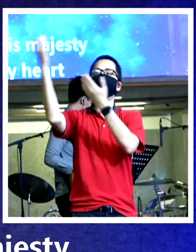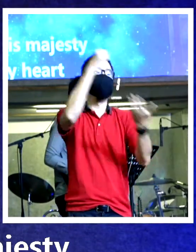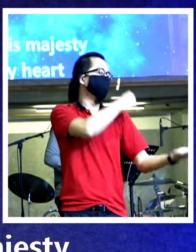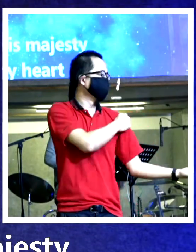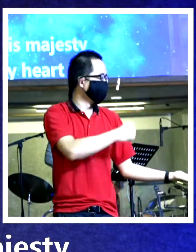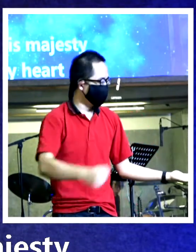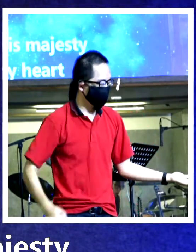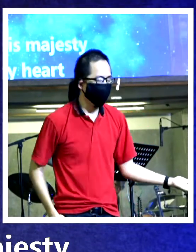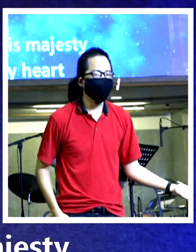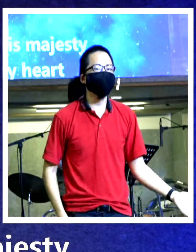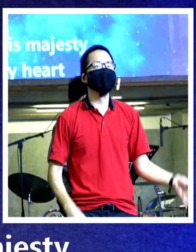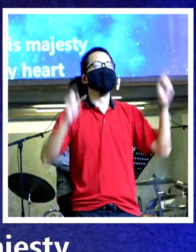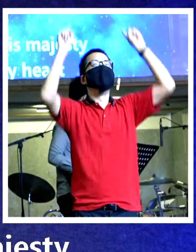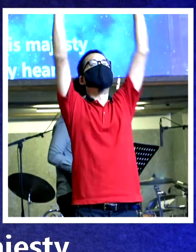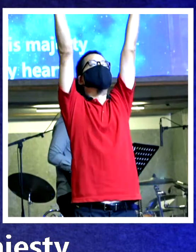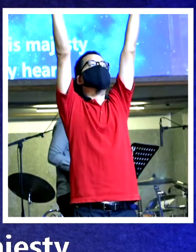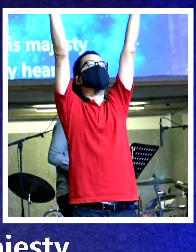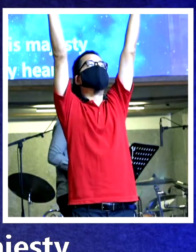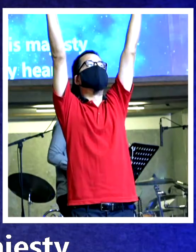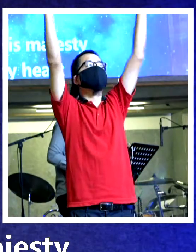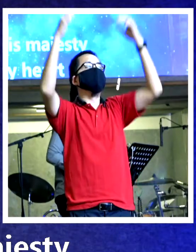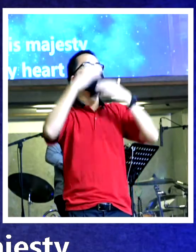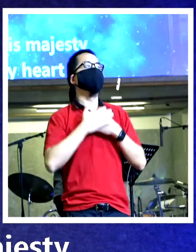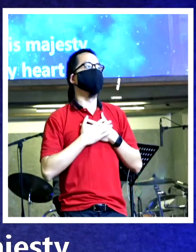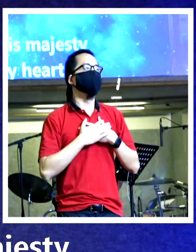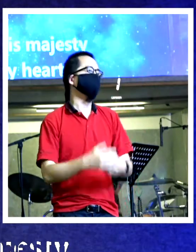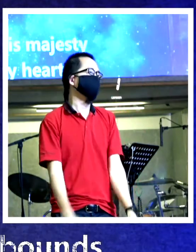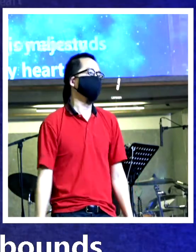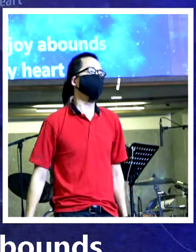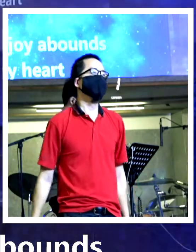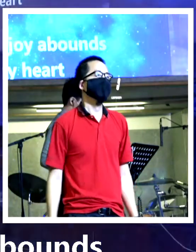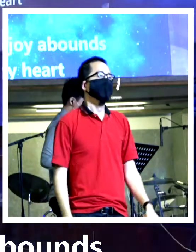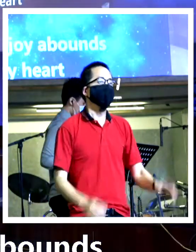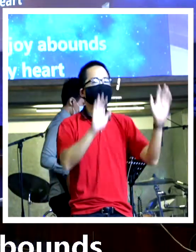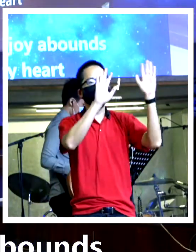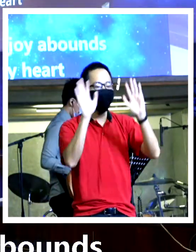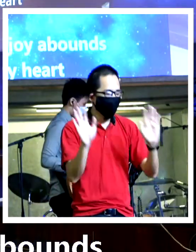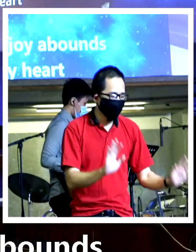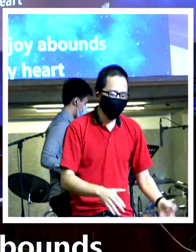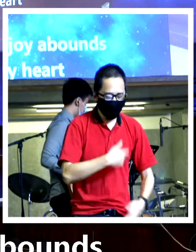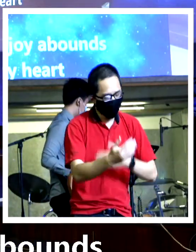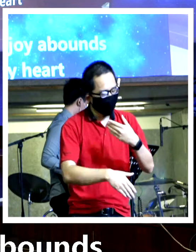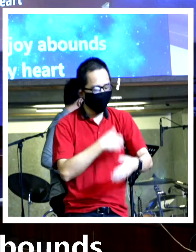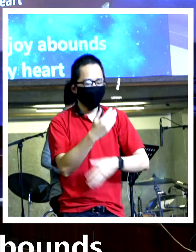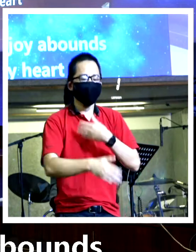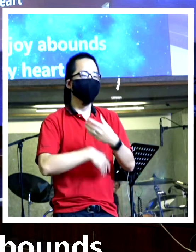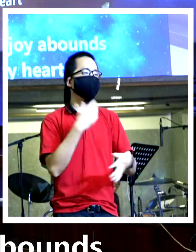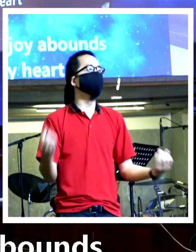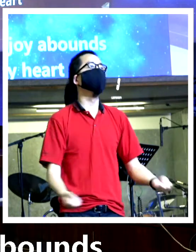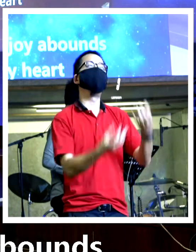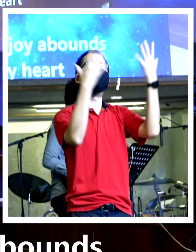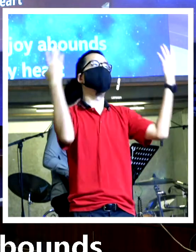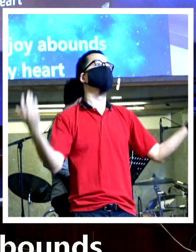His majesty. Heaven is in my heart. And in His presence